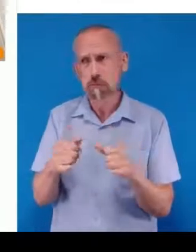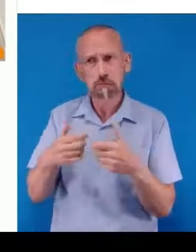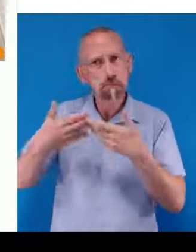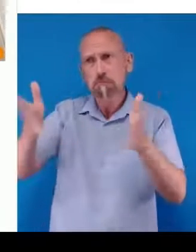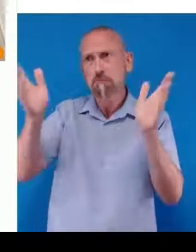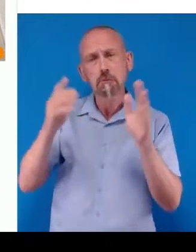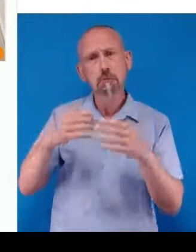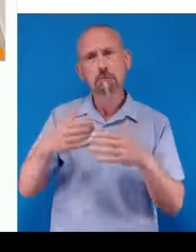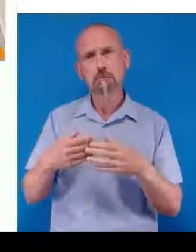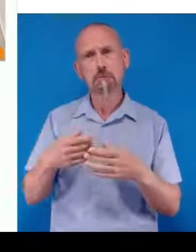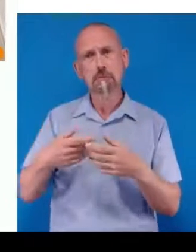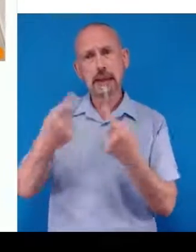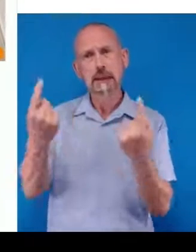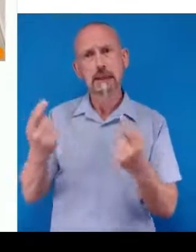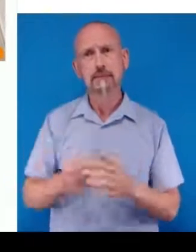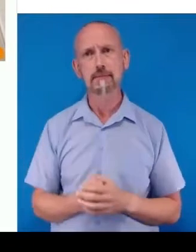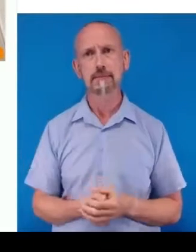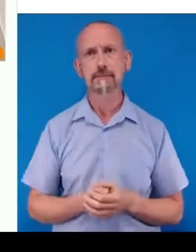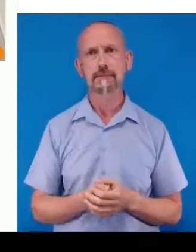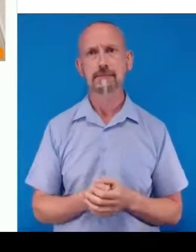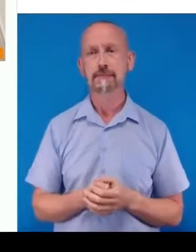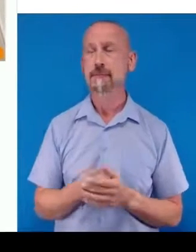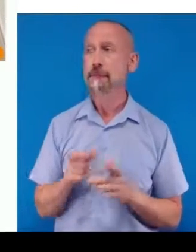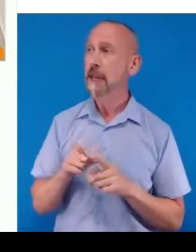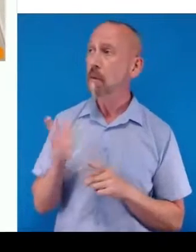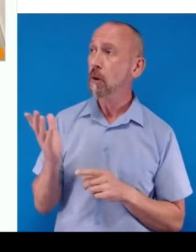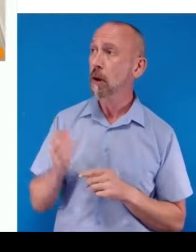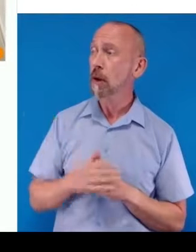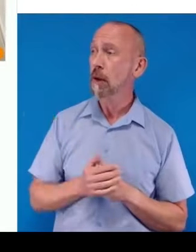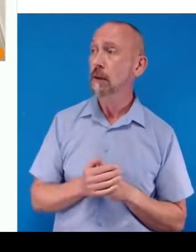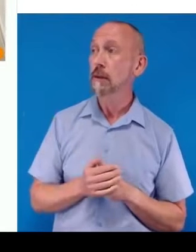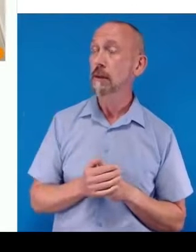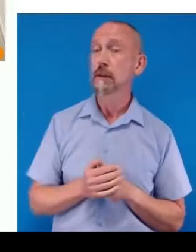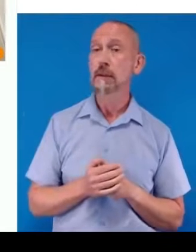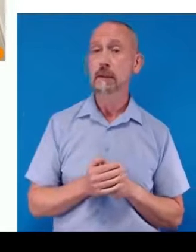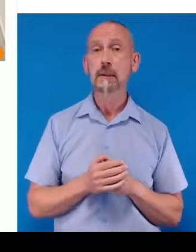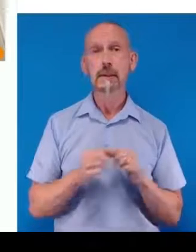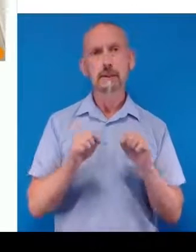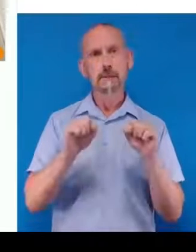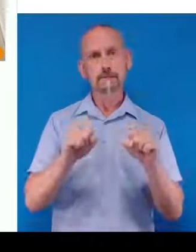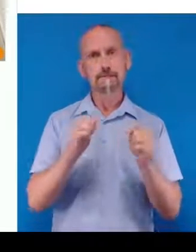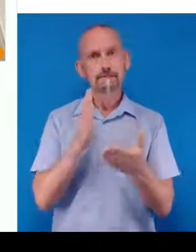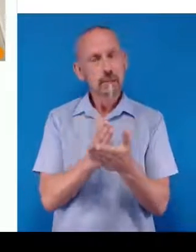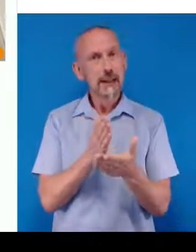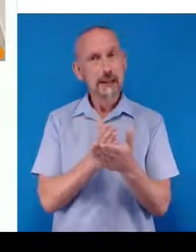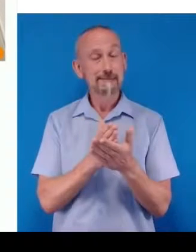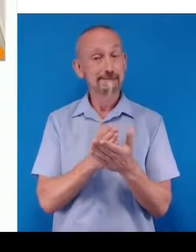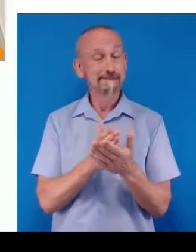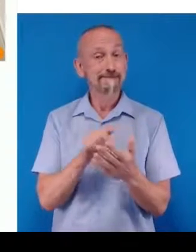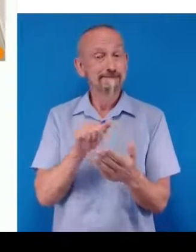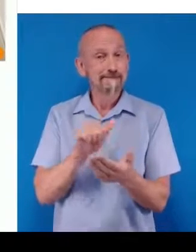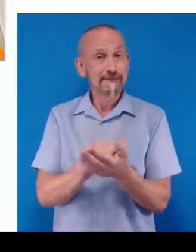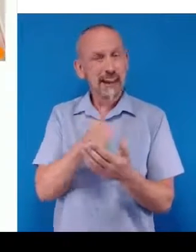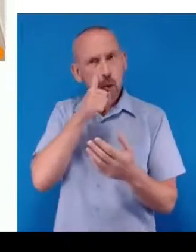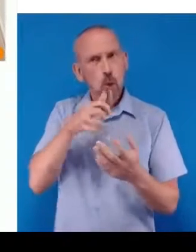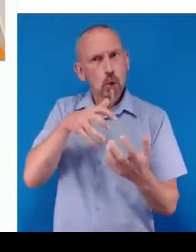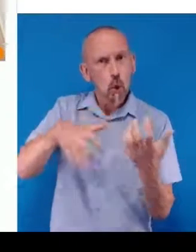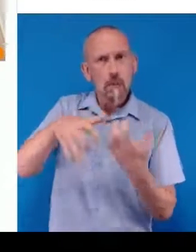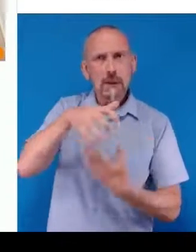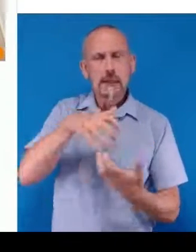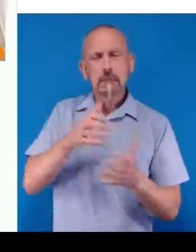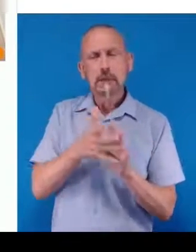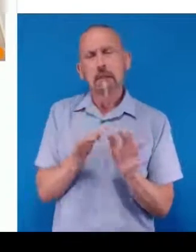also seen it. It's so complicated. It's a reason not to do it. Yeah. And I know that, you know, we